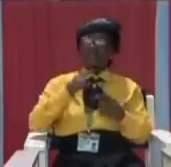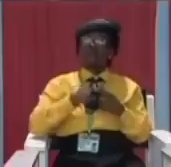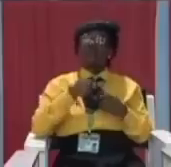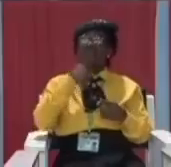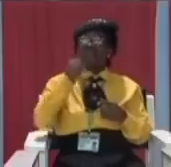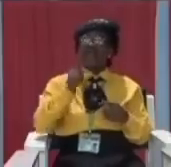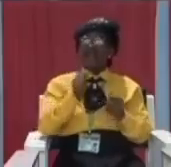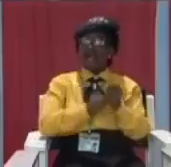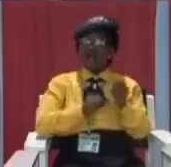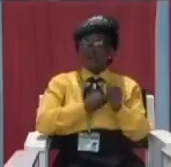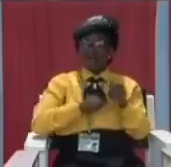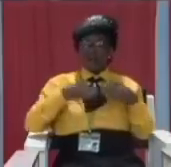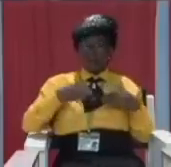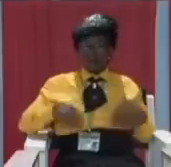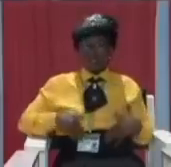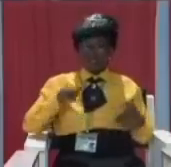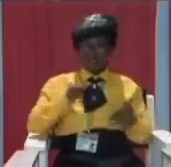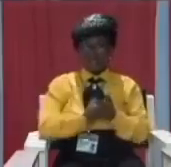pay attention